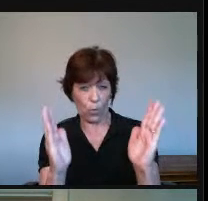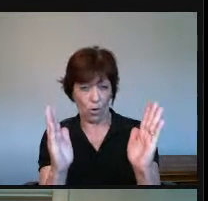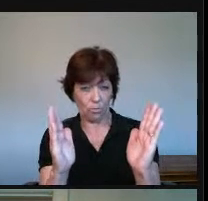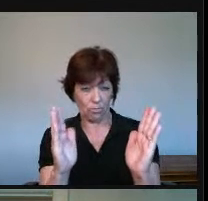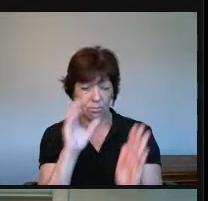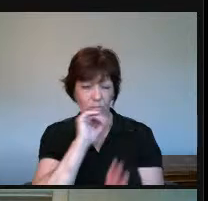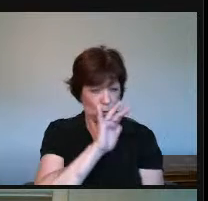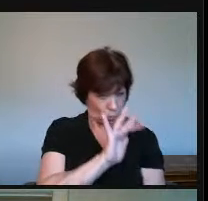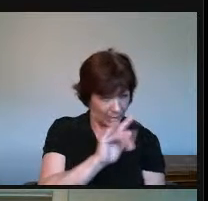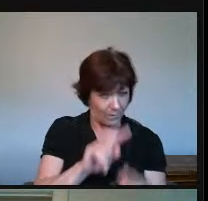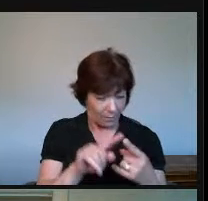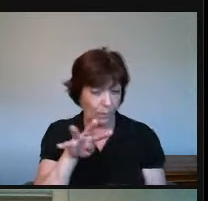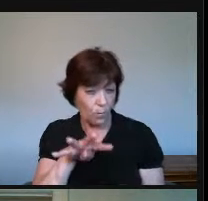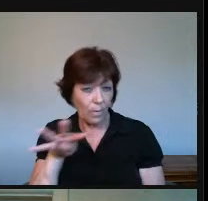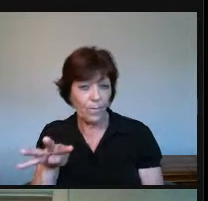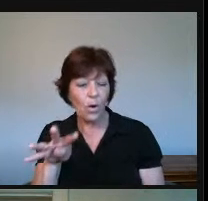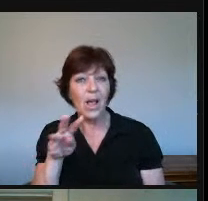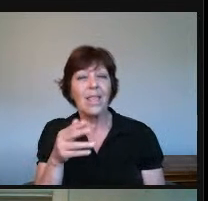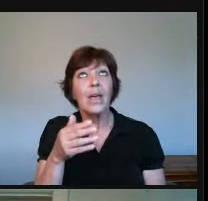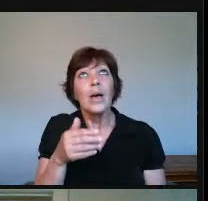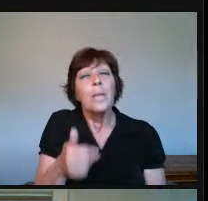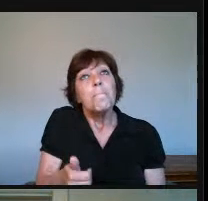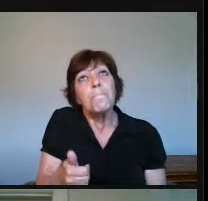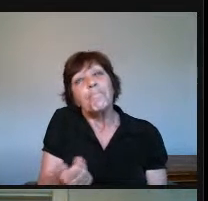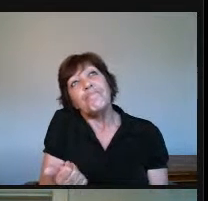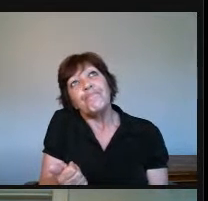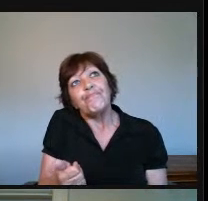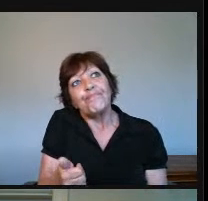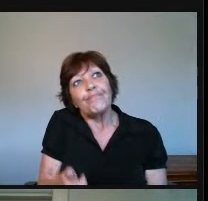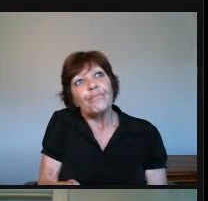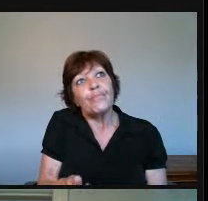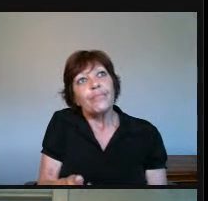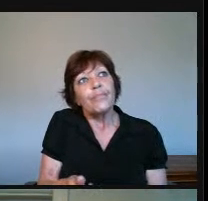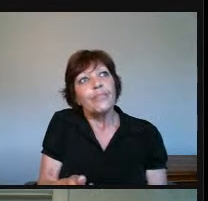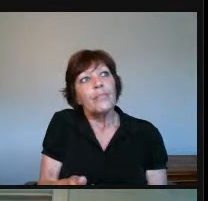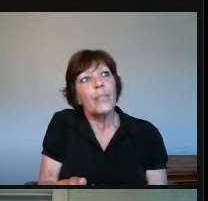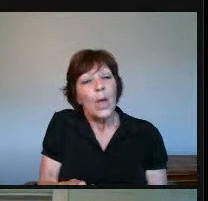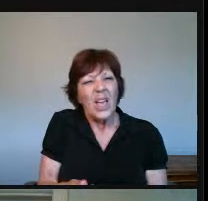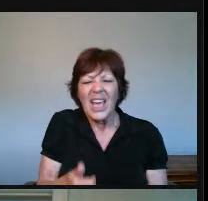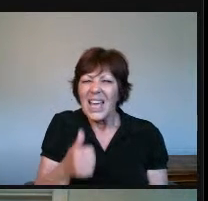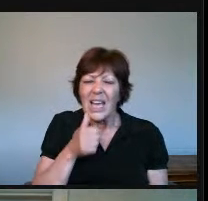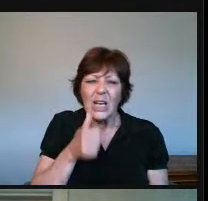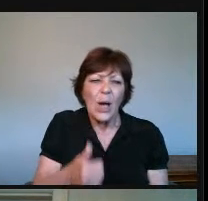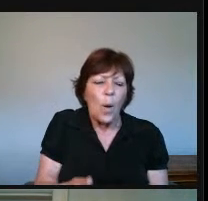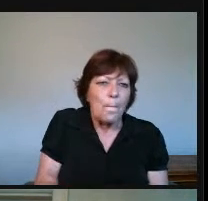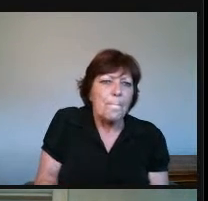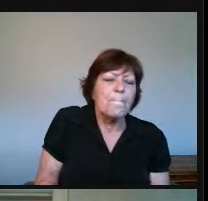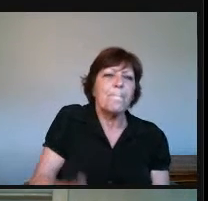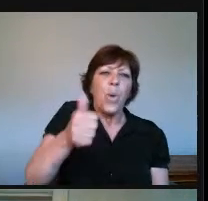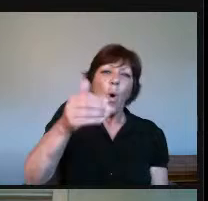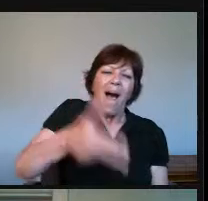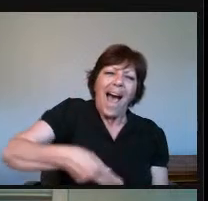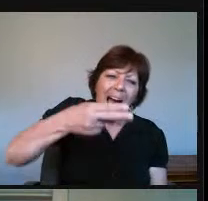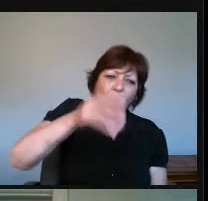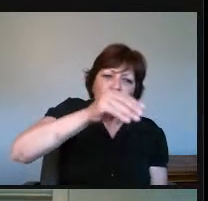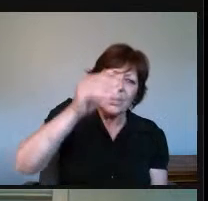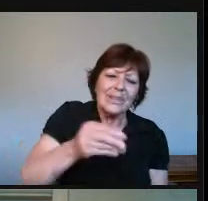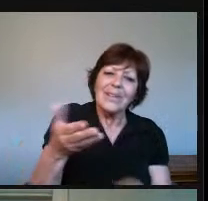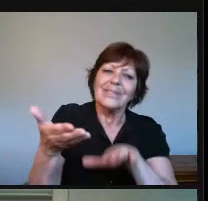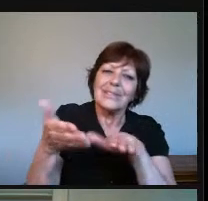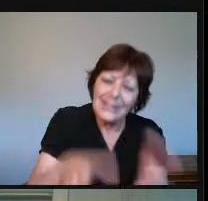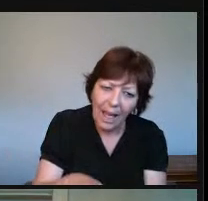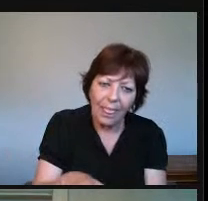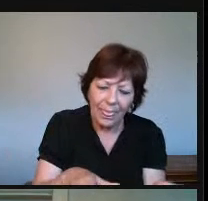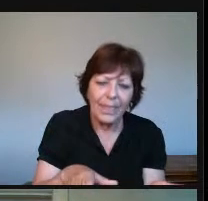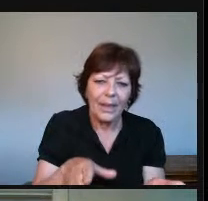had the highest amount of excess deaths. So we have death records and